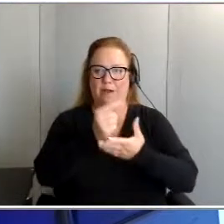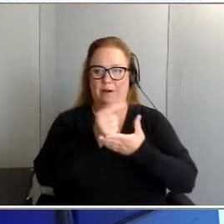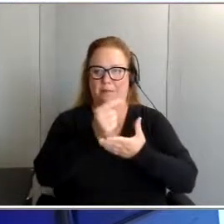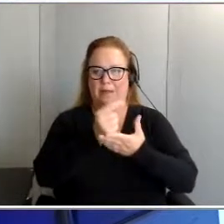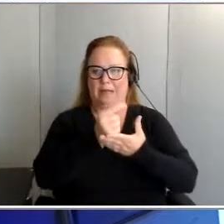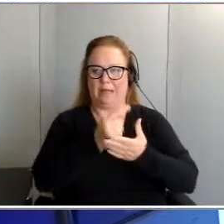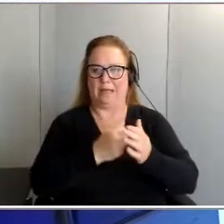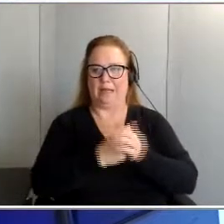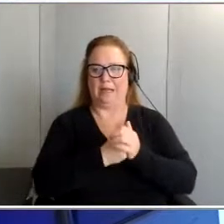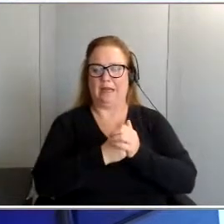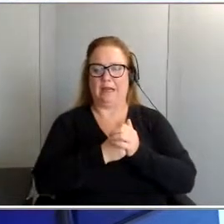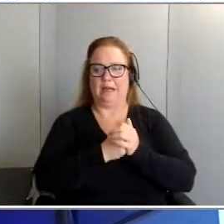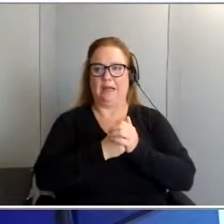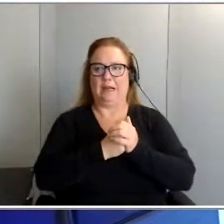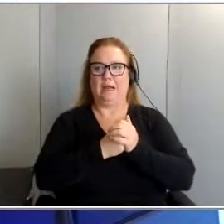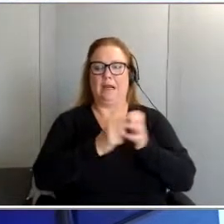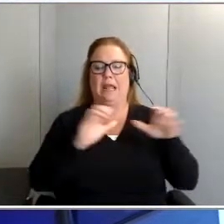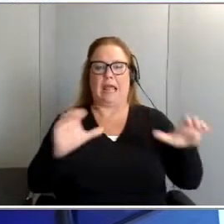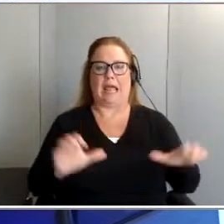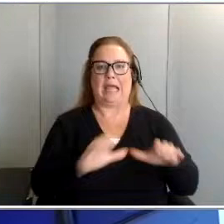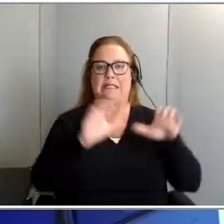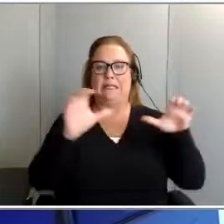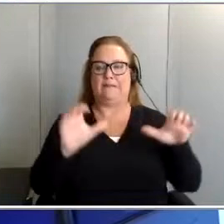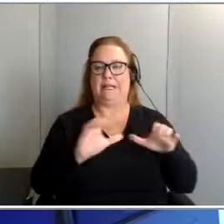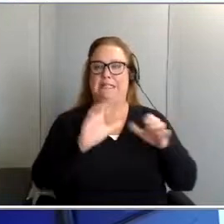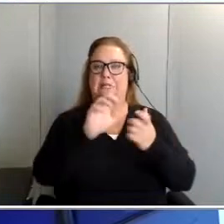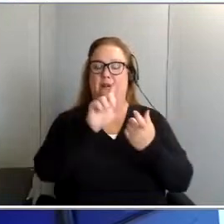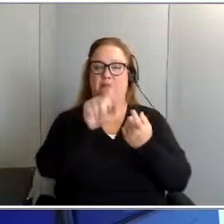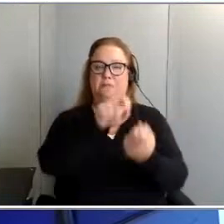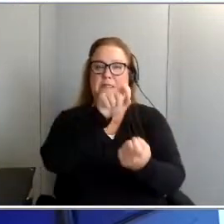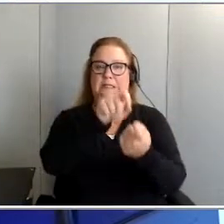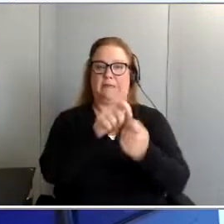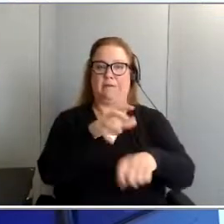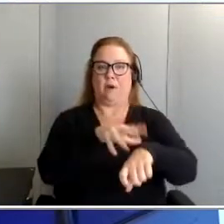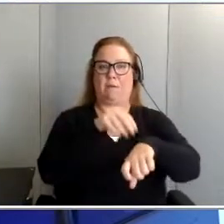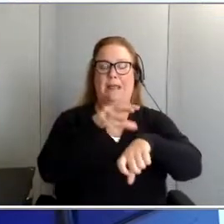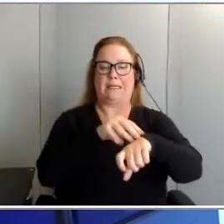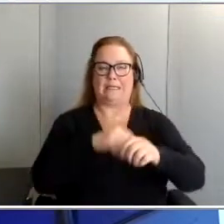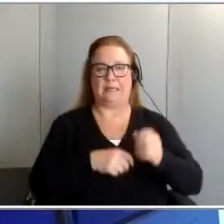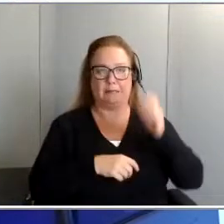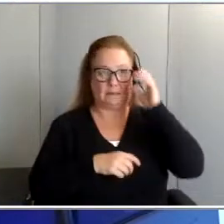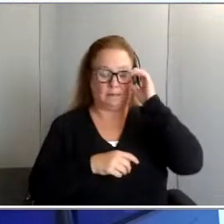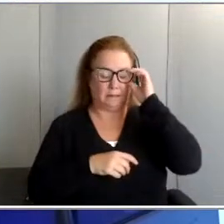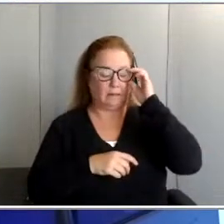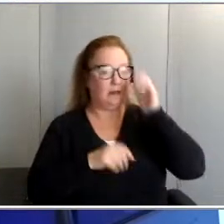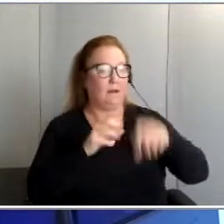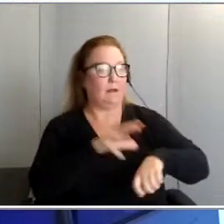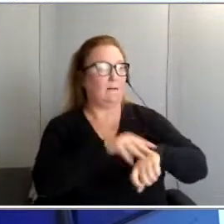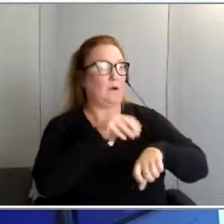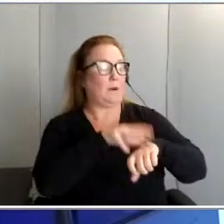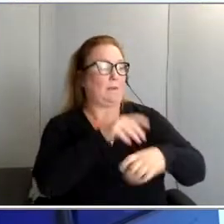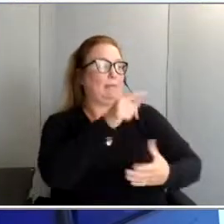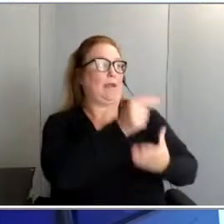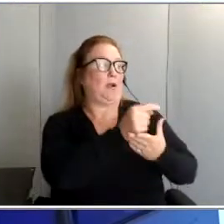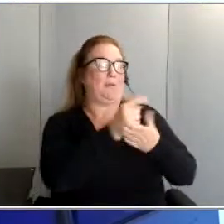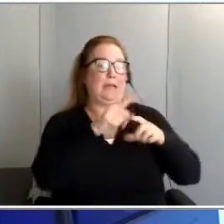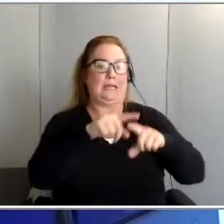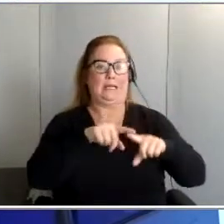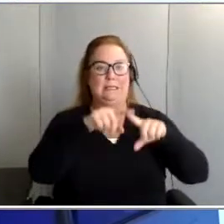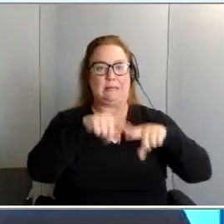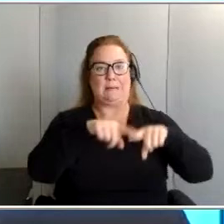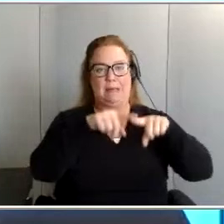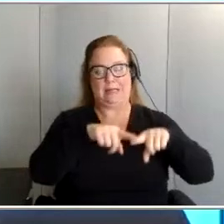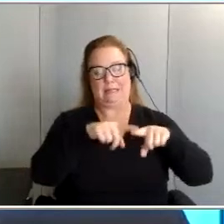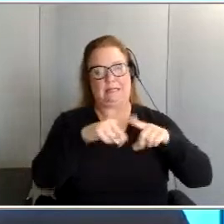animal-assisted activities are that are specific for pets. Well, with pet therapy, it just depends on what